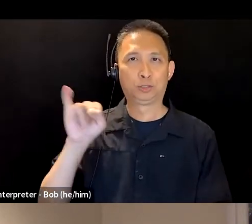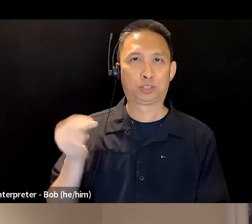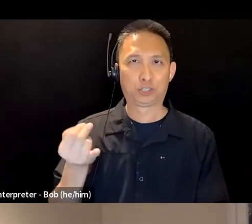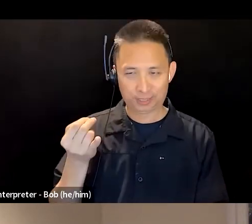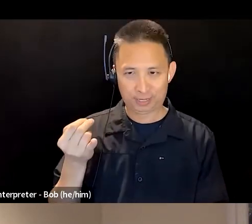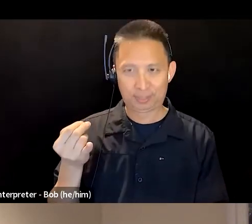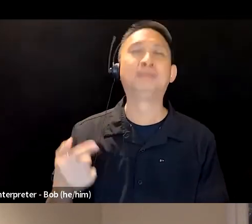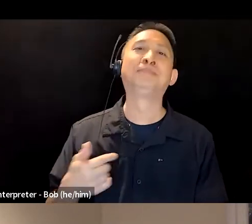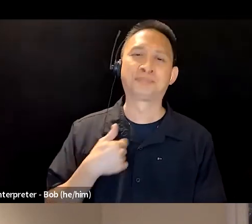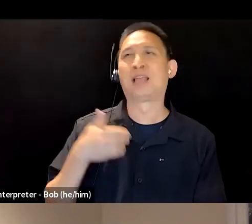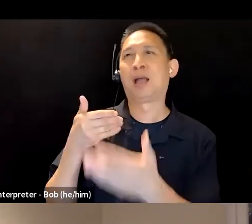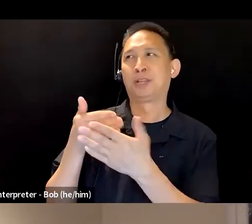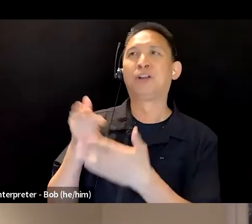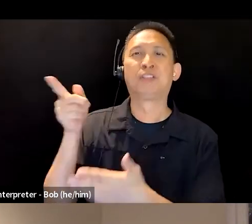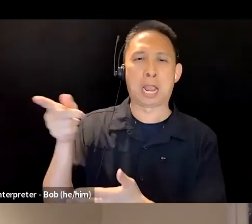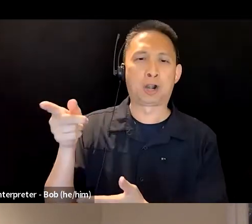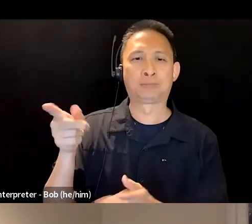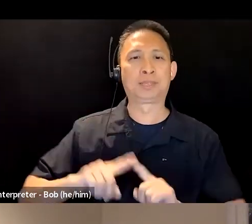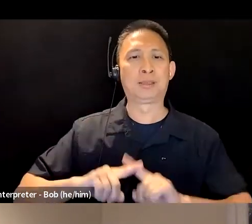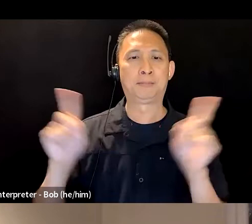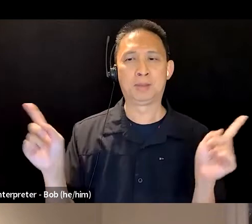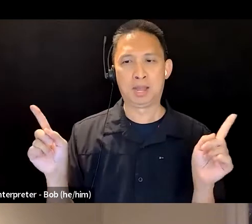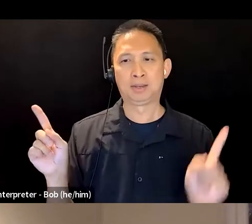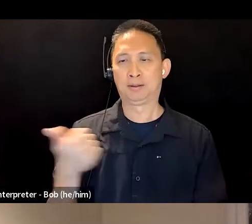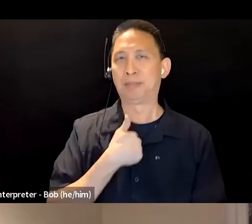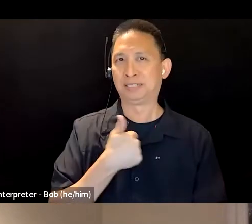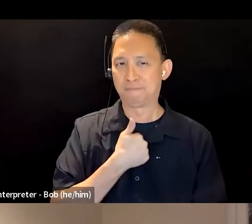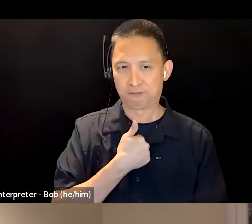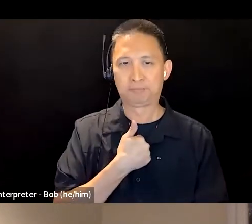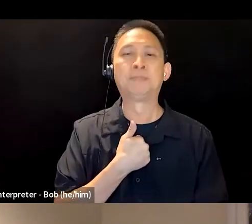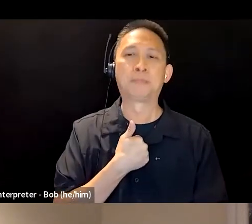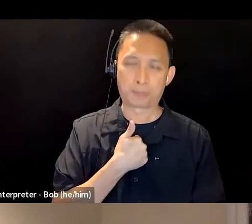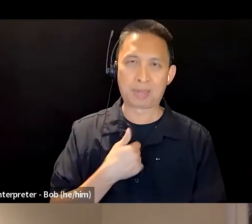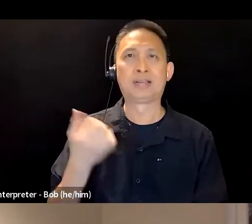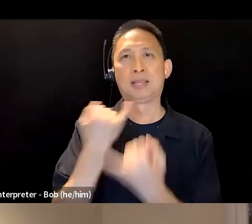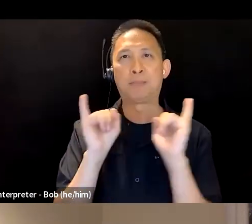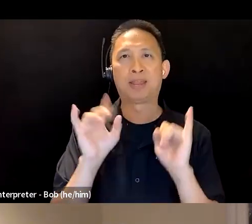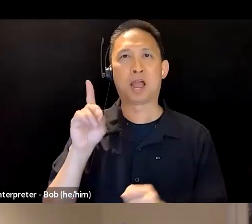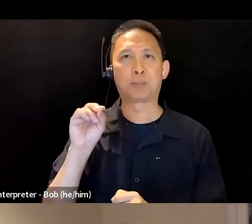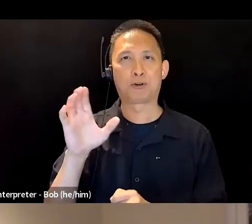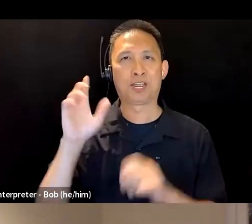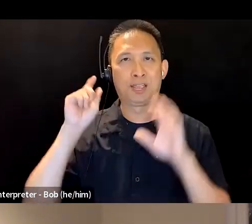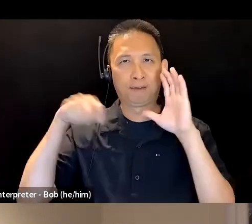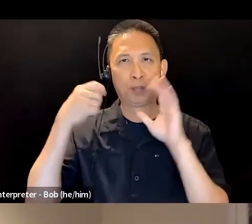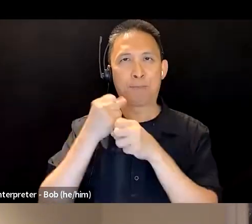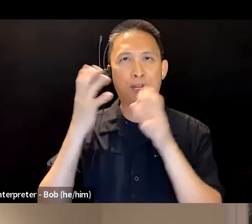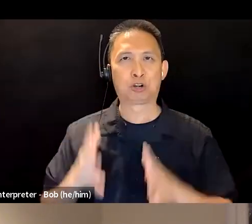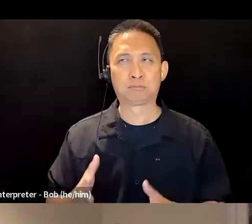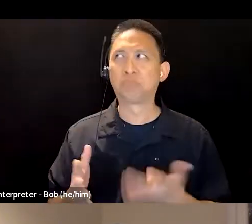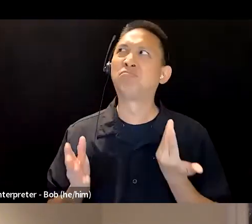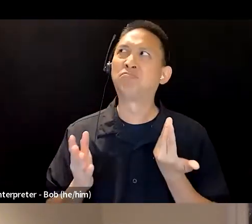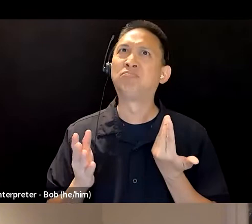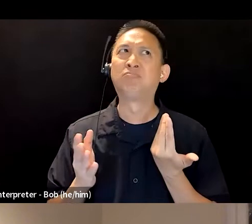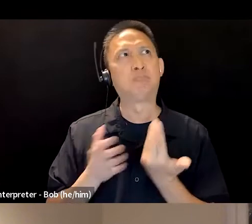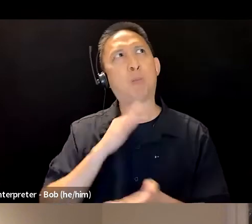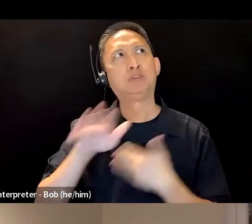Lenape lands. I am an independent documentary filmmaker. Almost all of the films I've